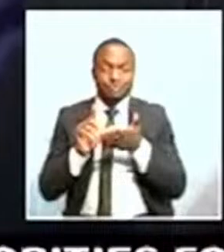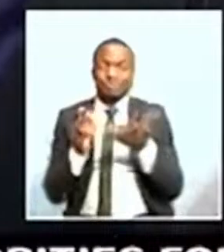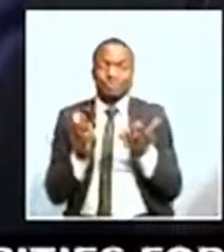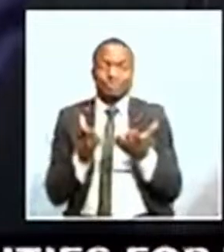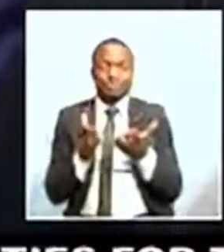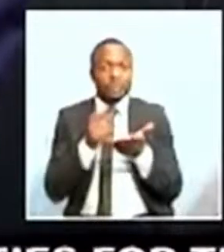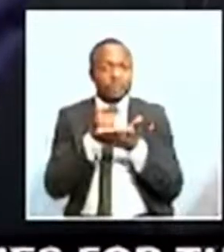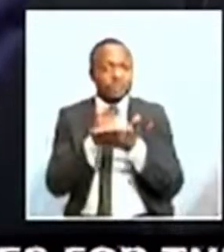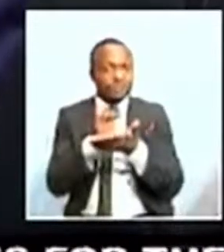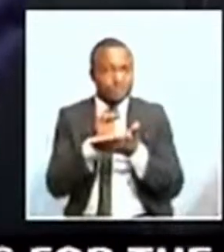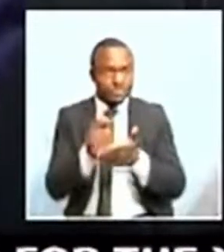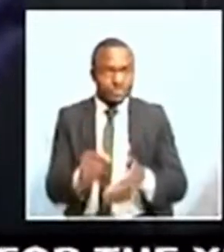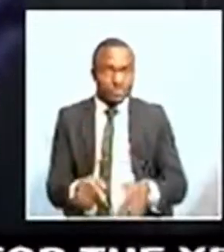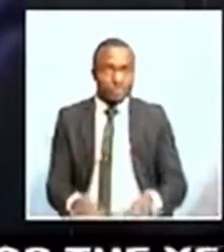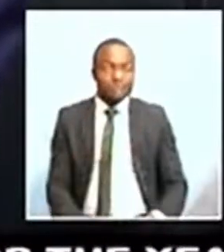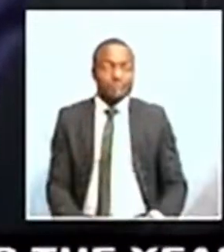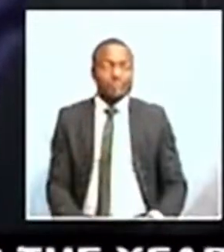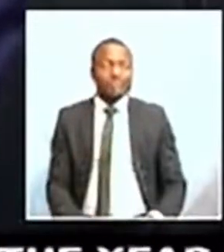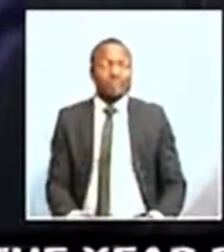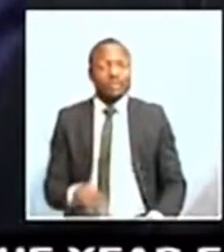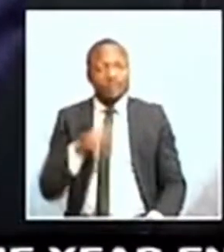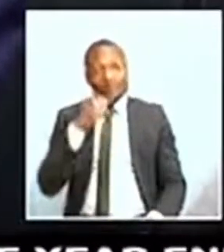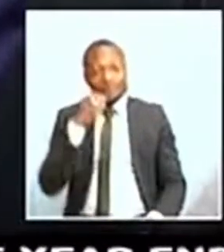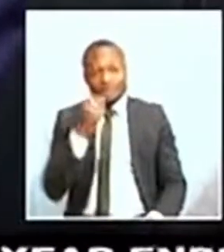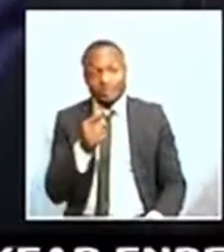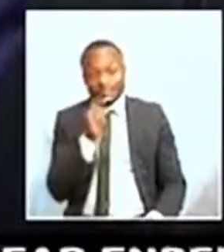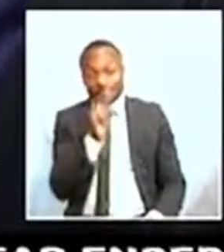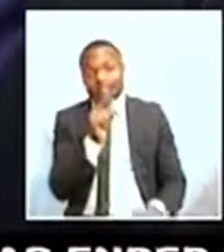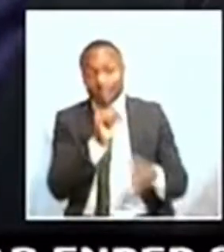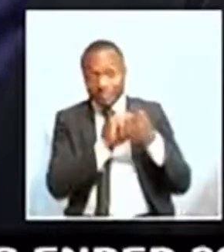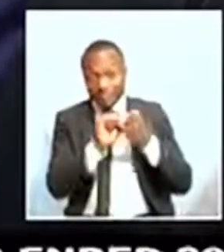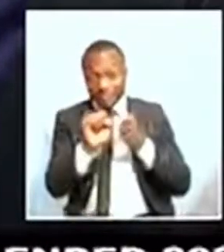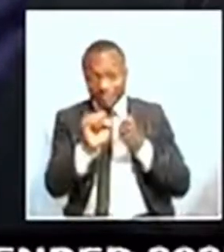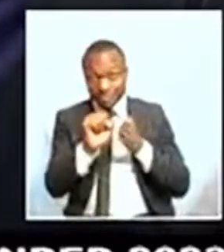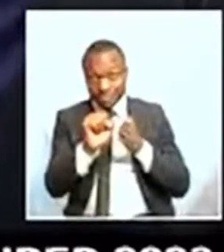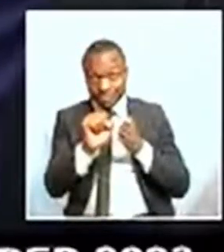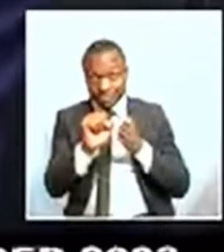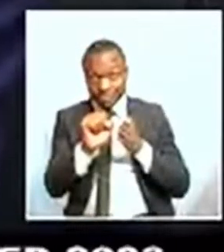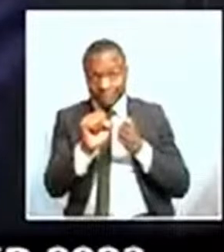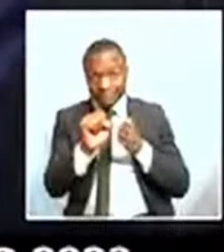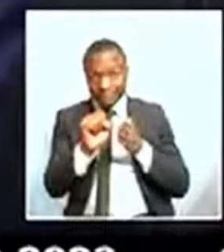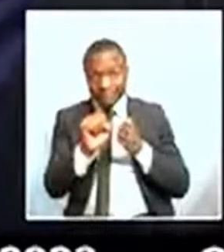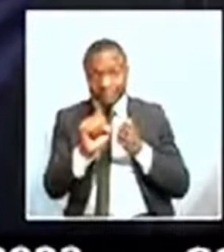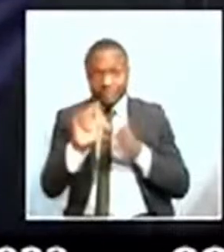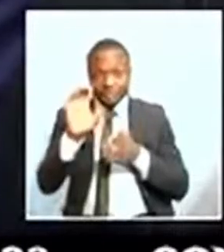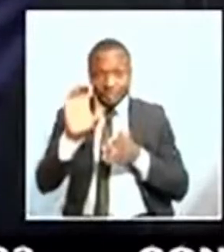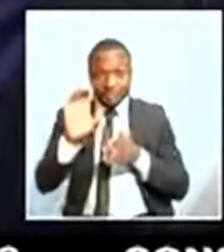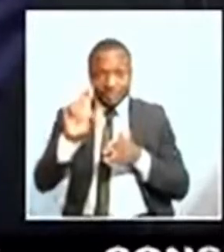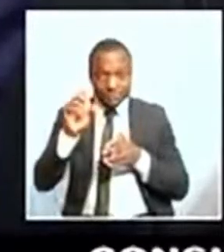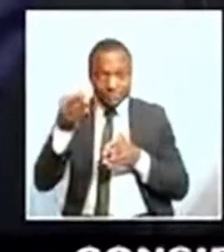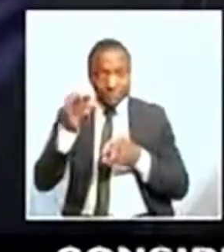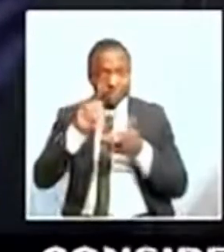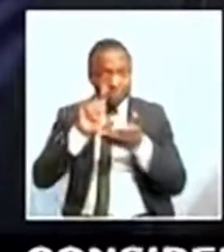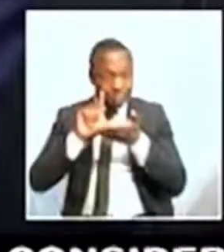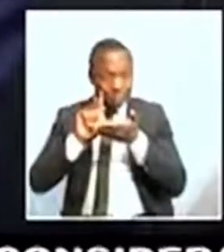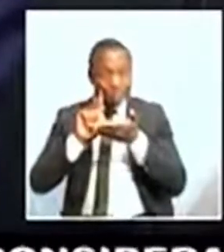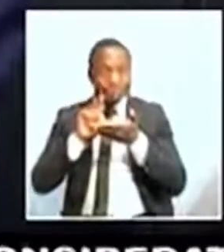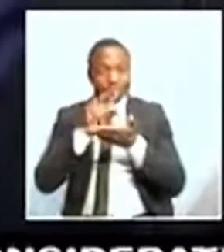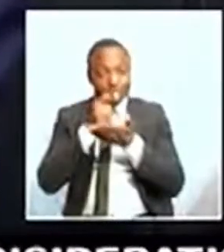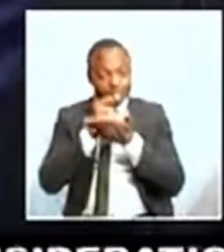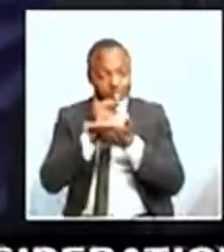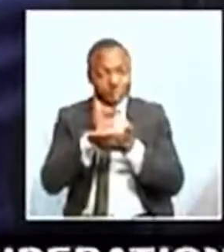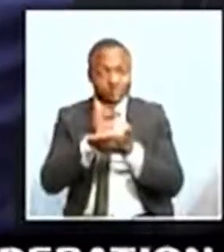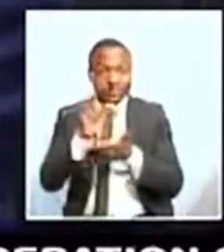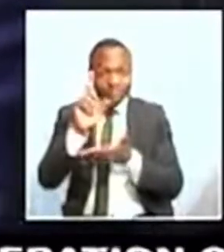and grants? Are we confirming that statement, that the CDF loans and the grants